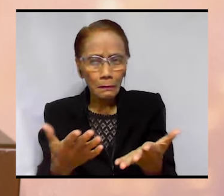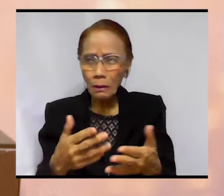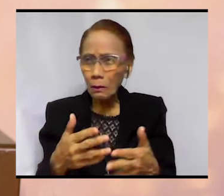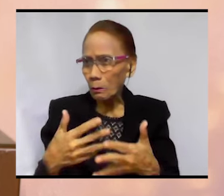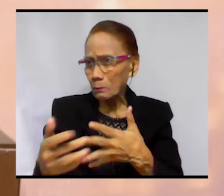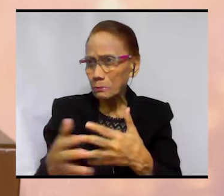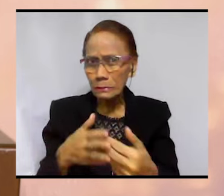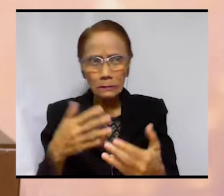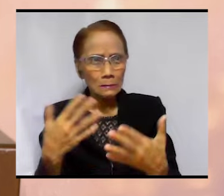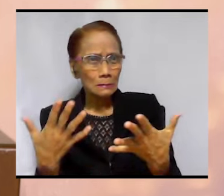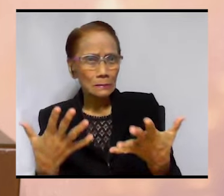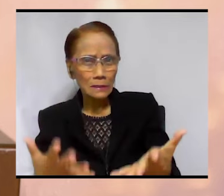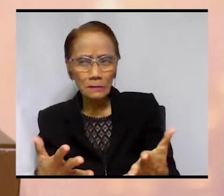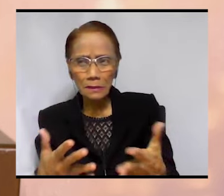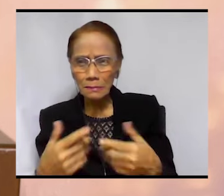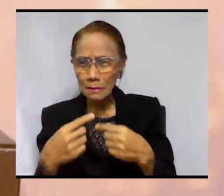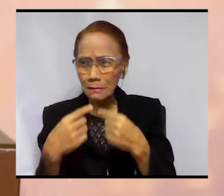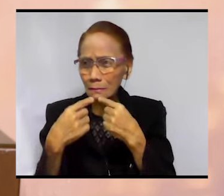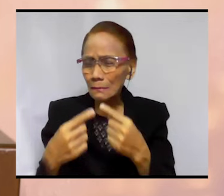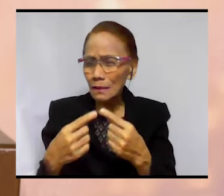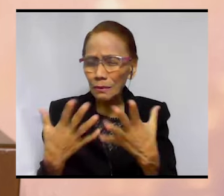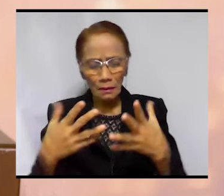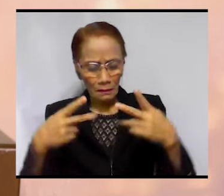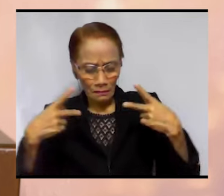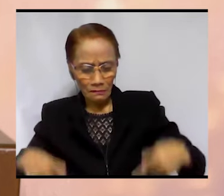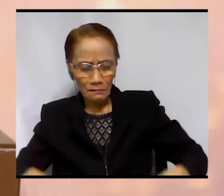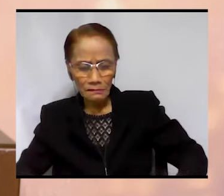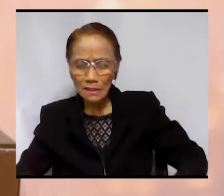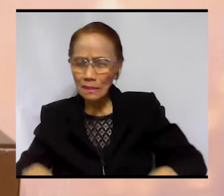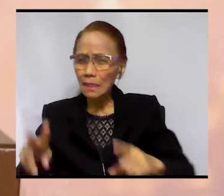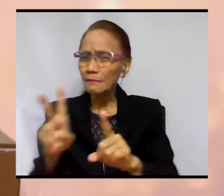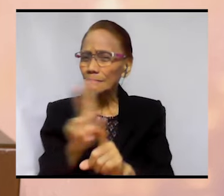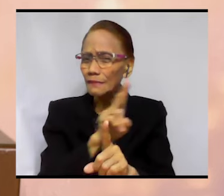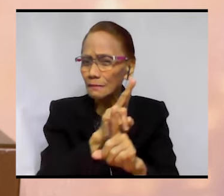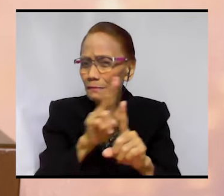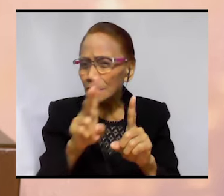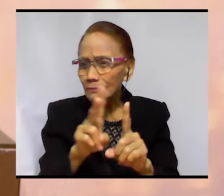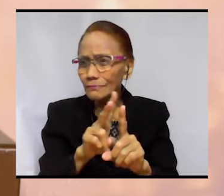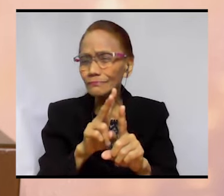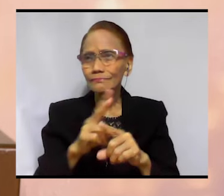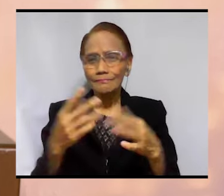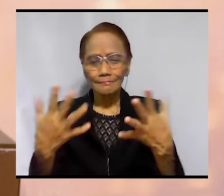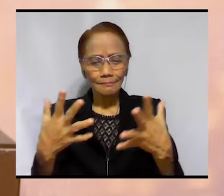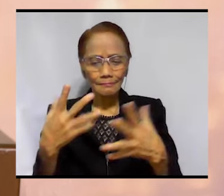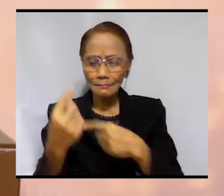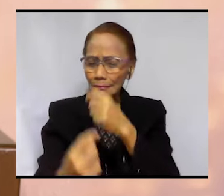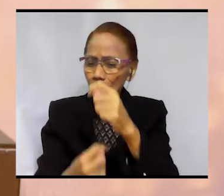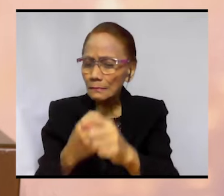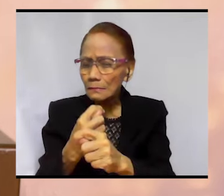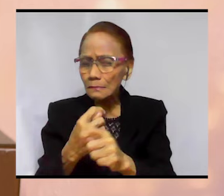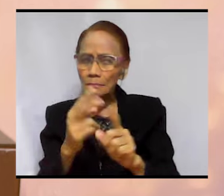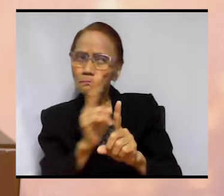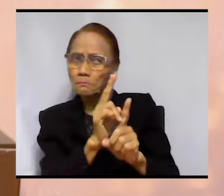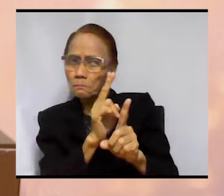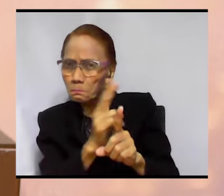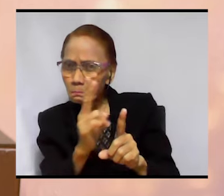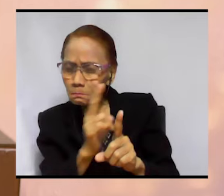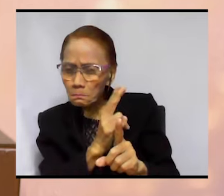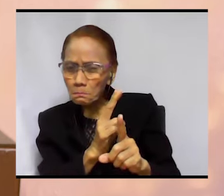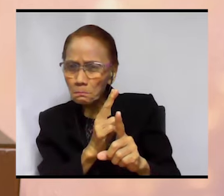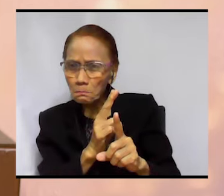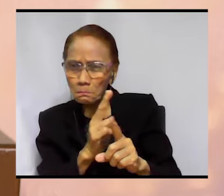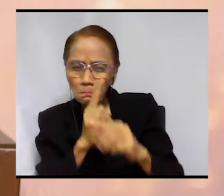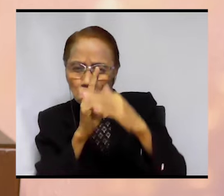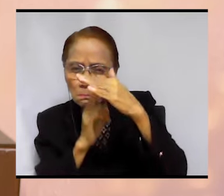be subjected to physical violence, the type of violence that humiliates